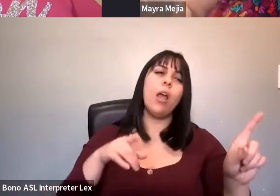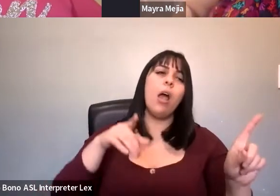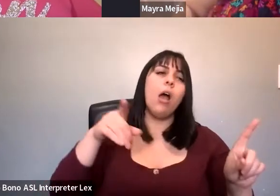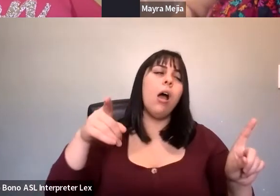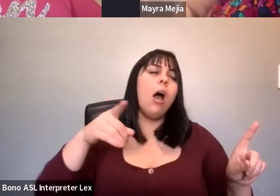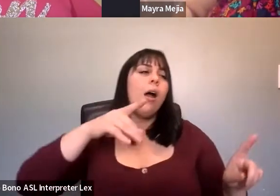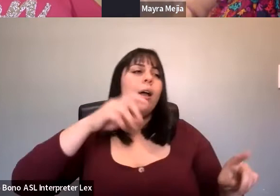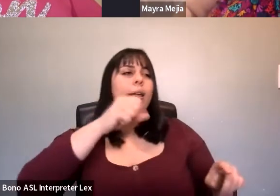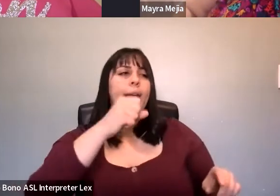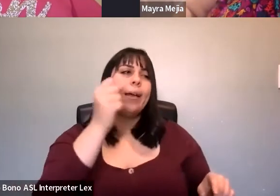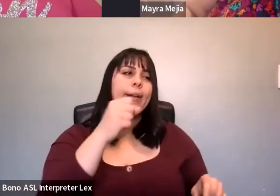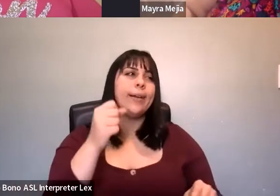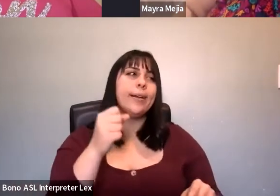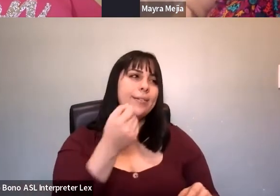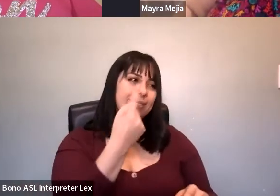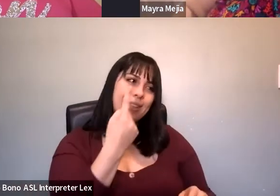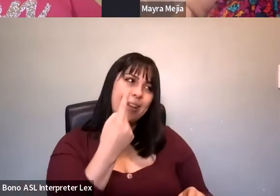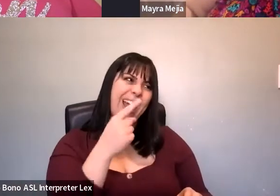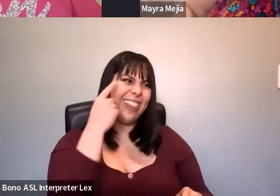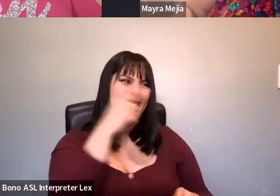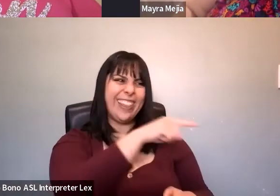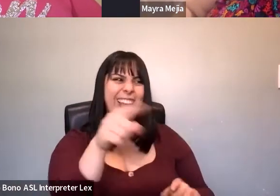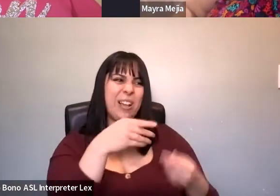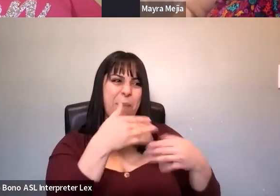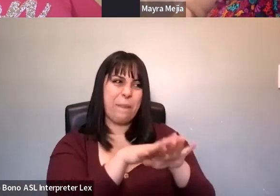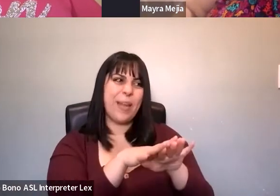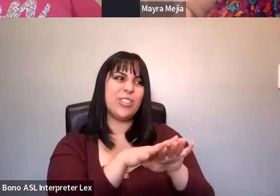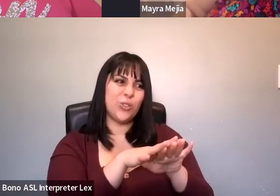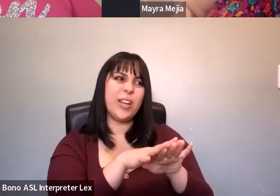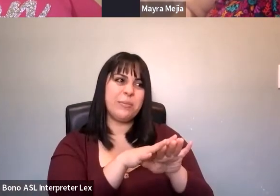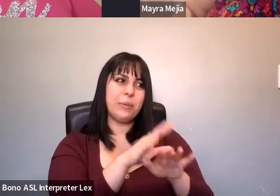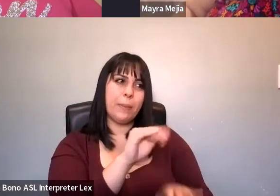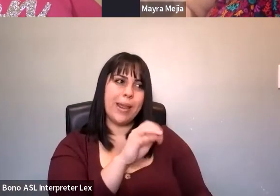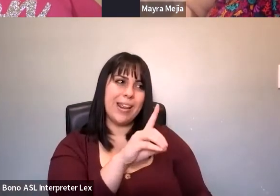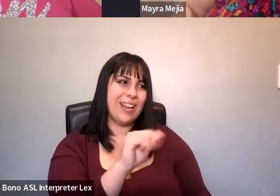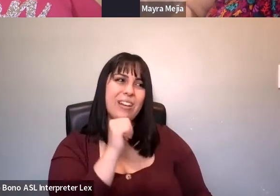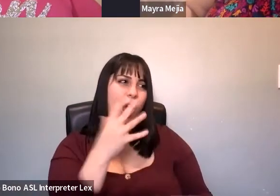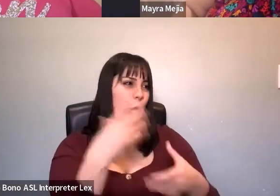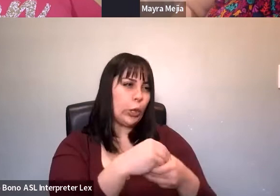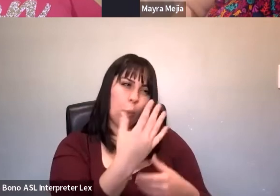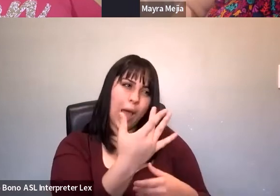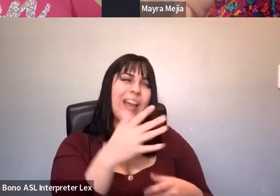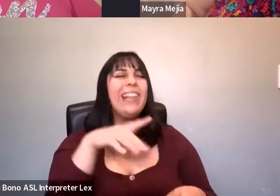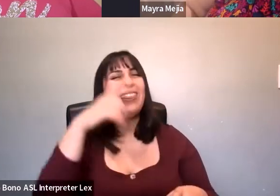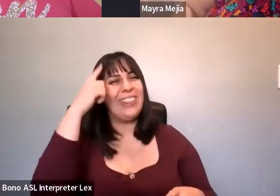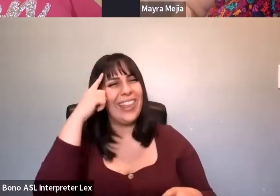brands. Most of the time they're not like super mainstream. And